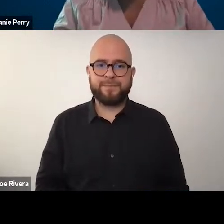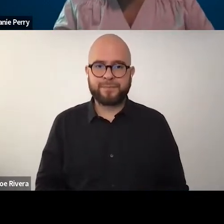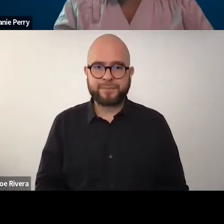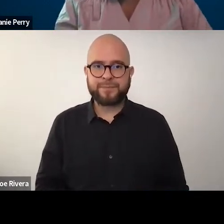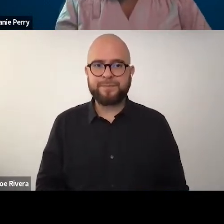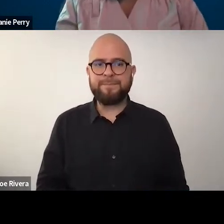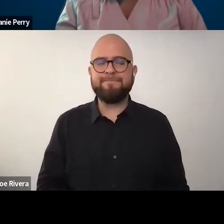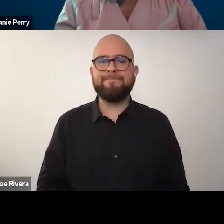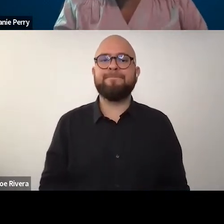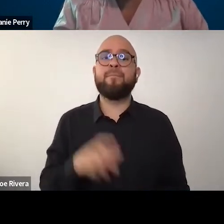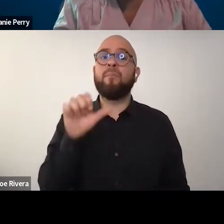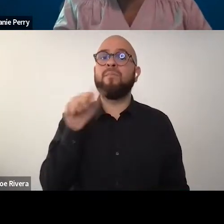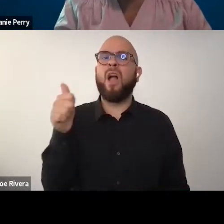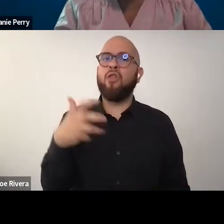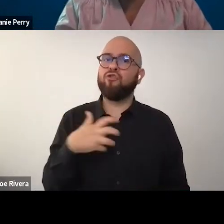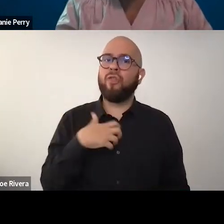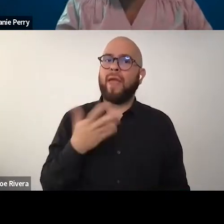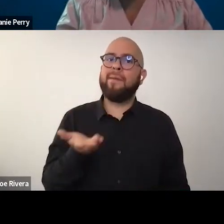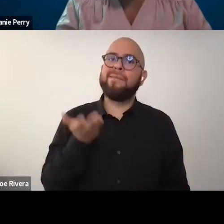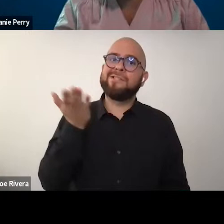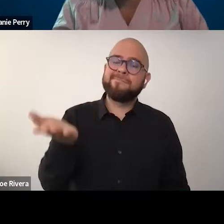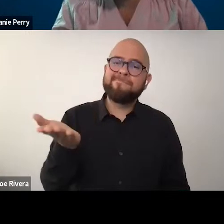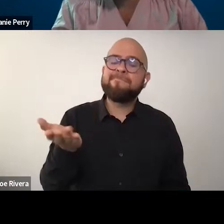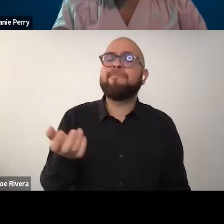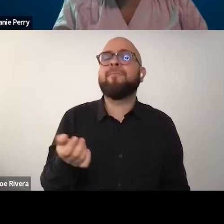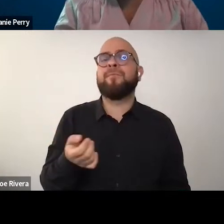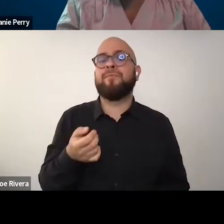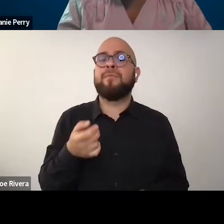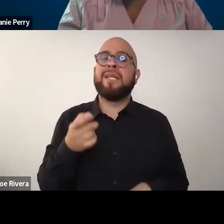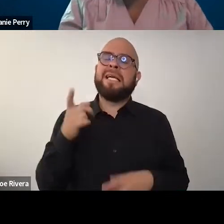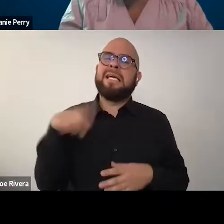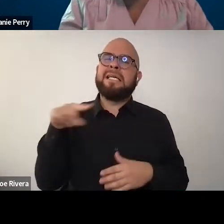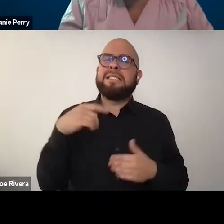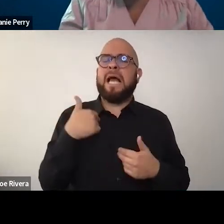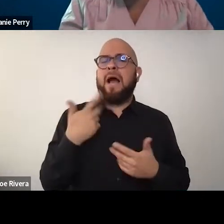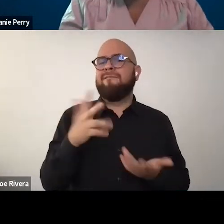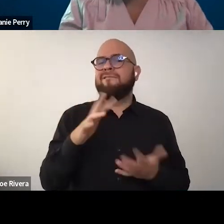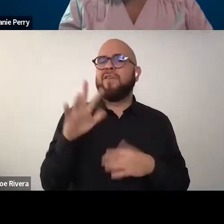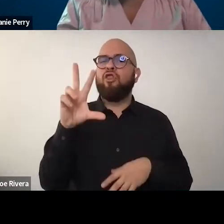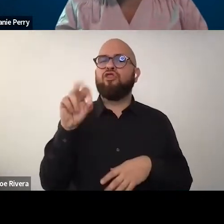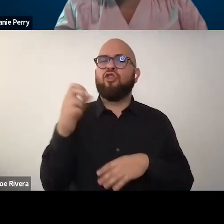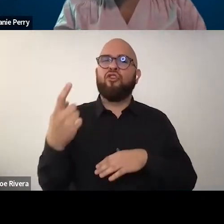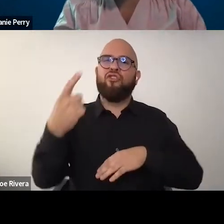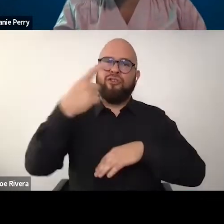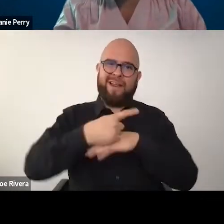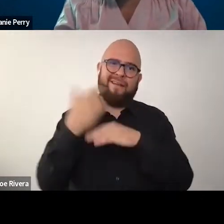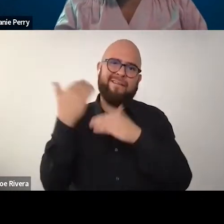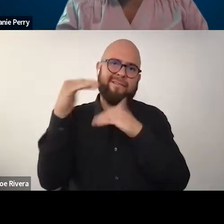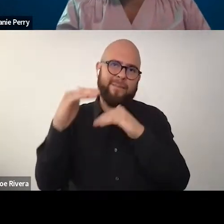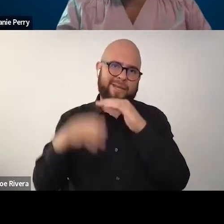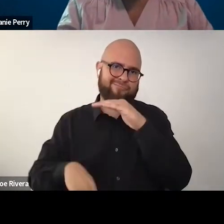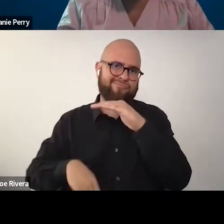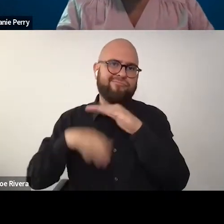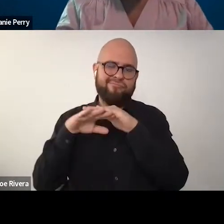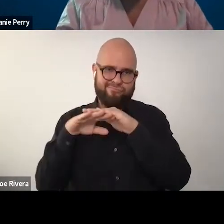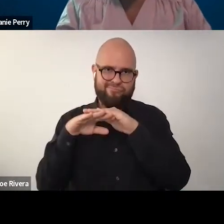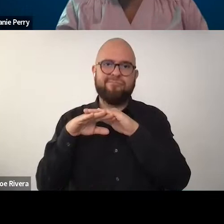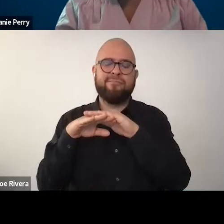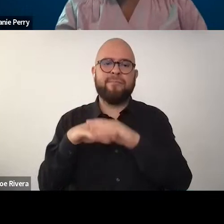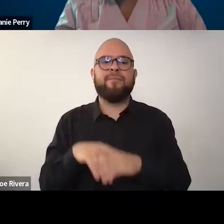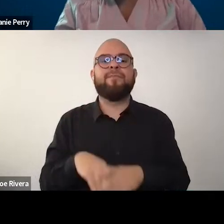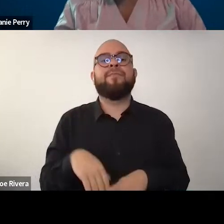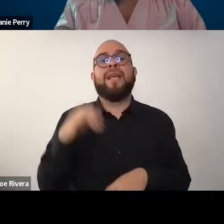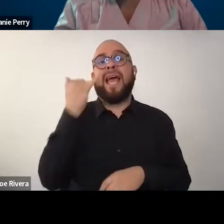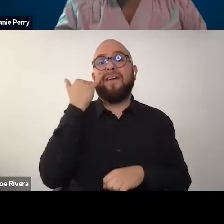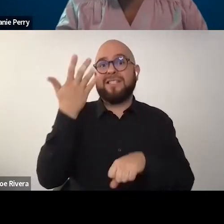Other claims besides property damage either have a 30-day statute of limitations to file for it, and if it's an upgrade